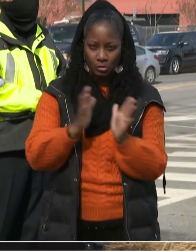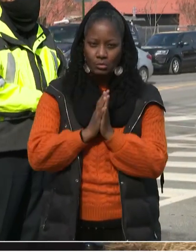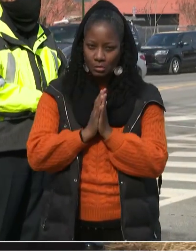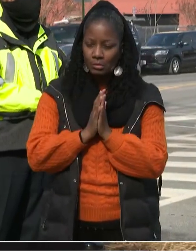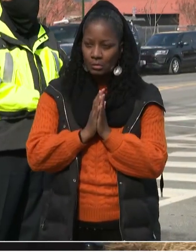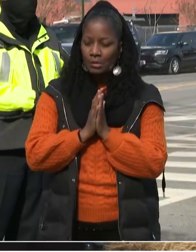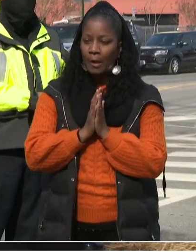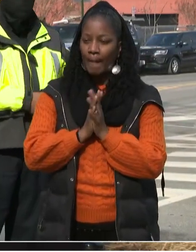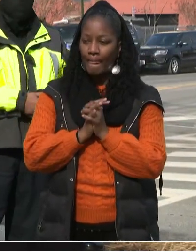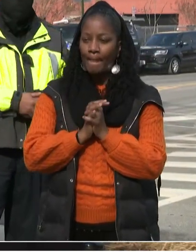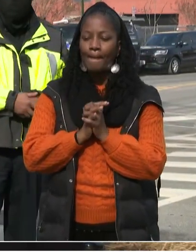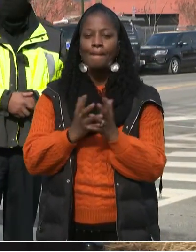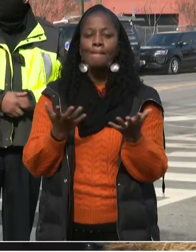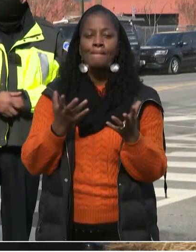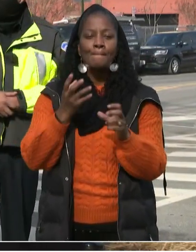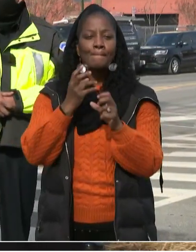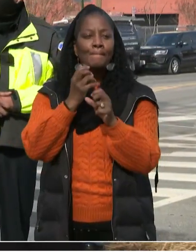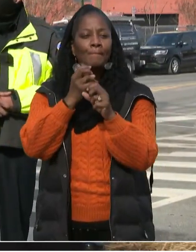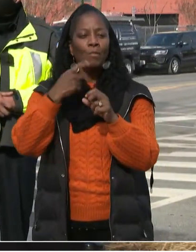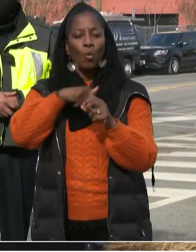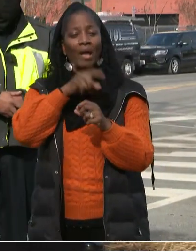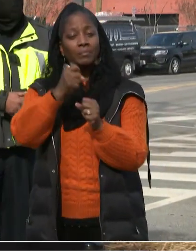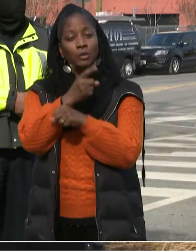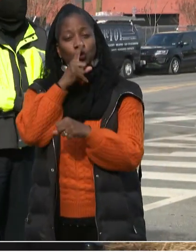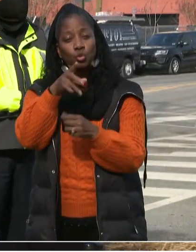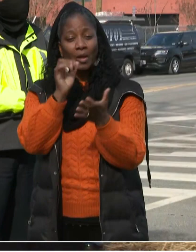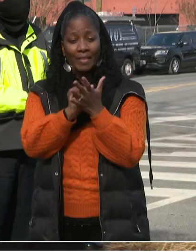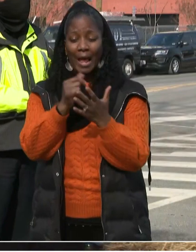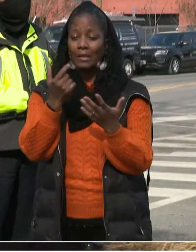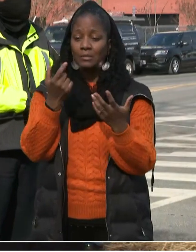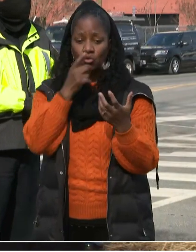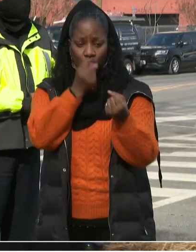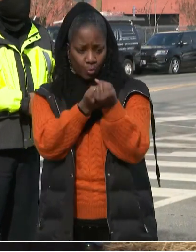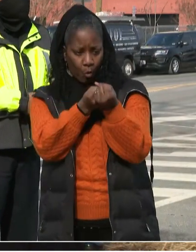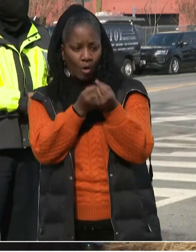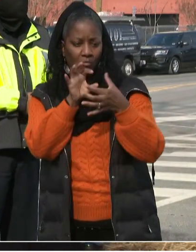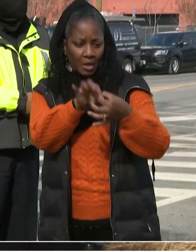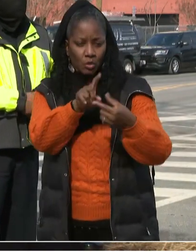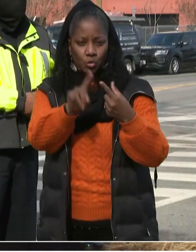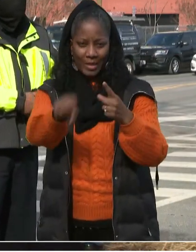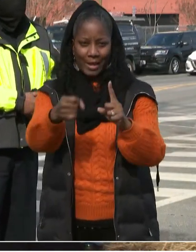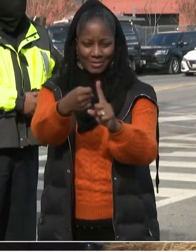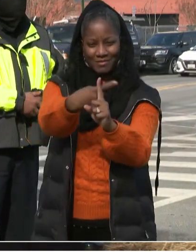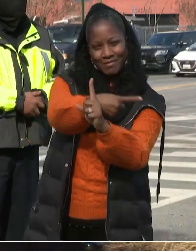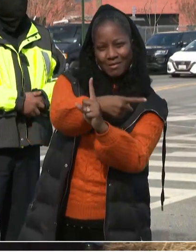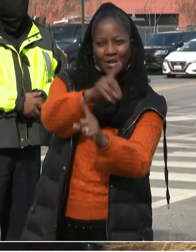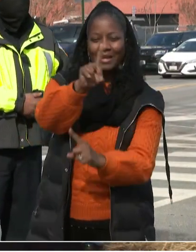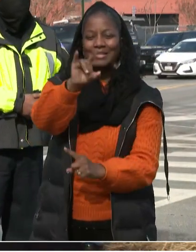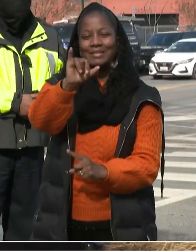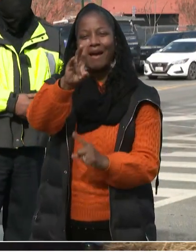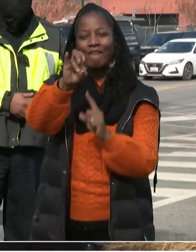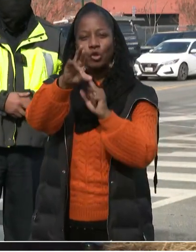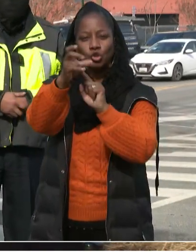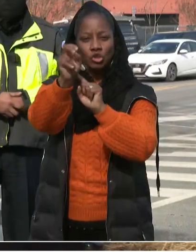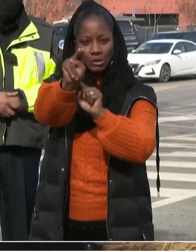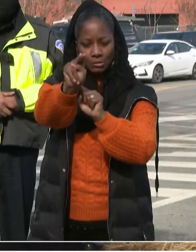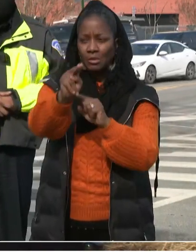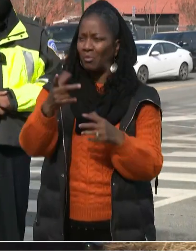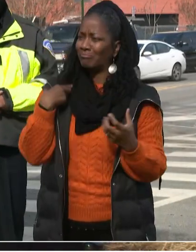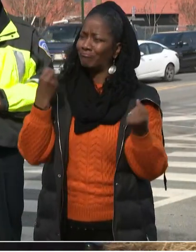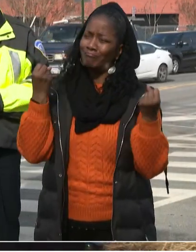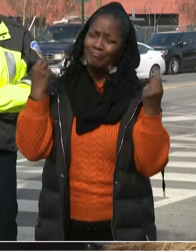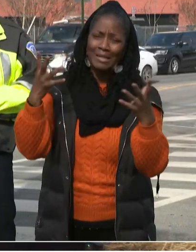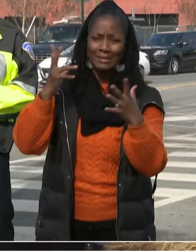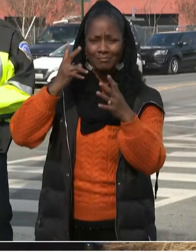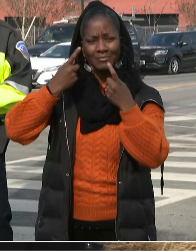be appropriate supports in that diversion. So we have very successful programs that we have supported